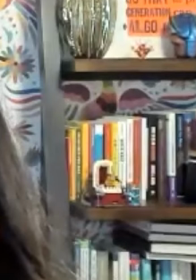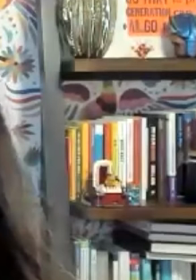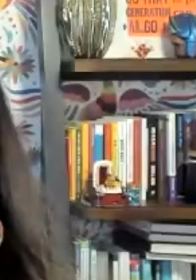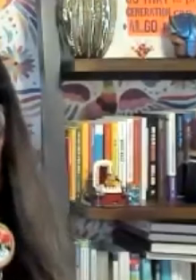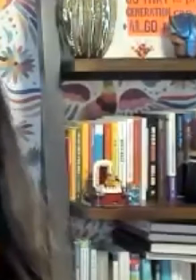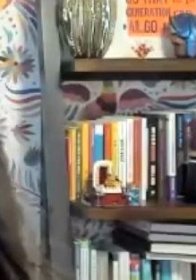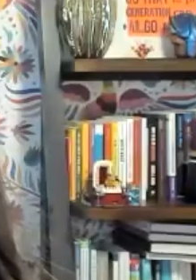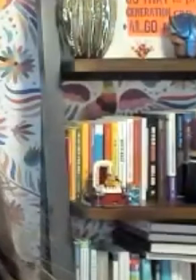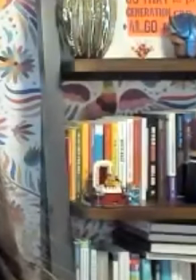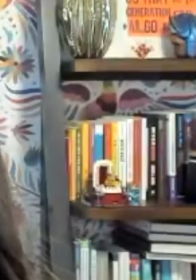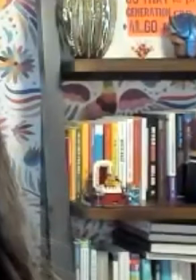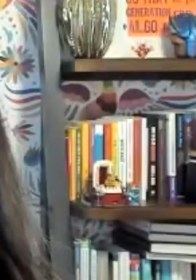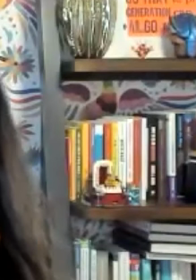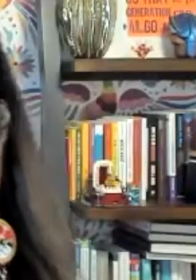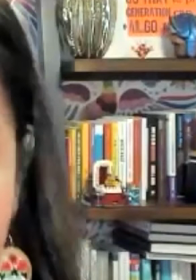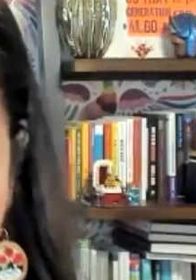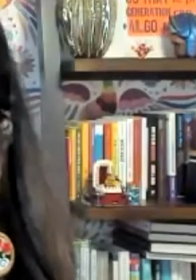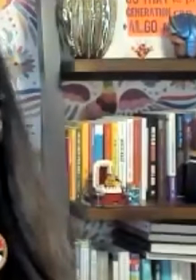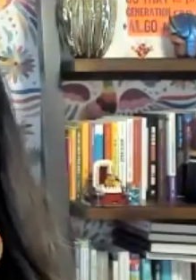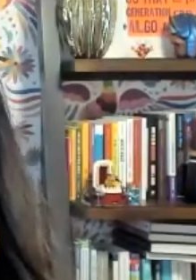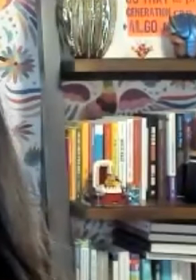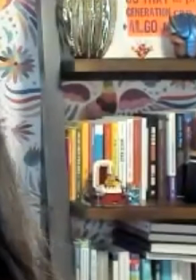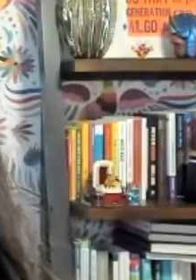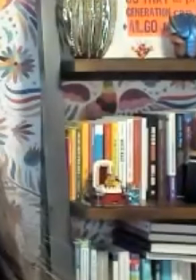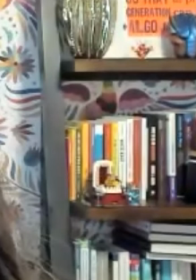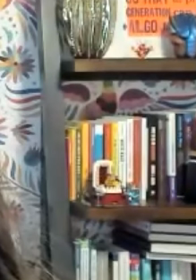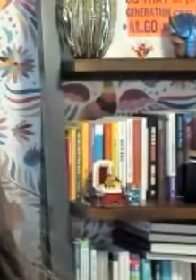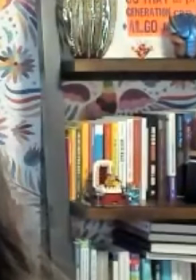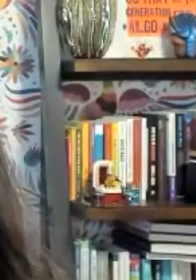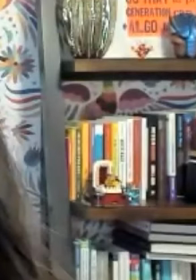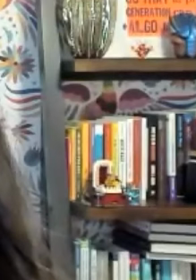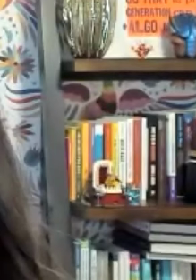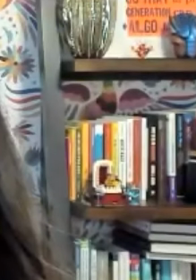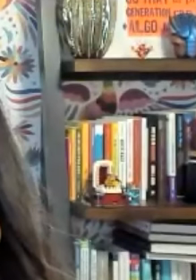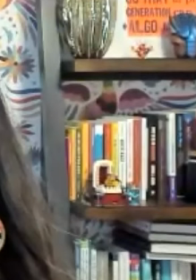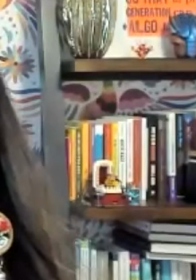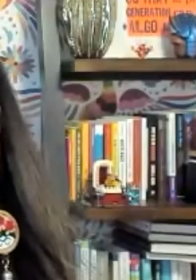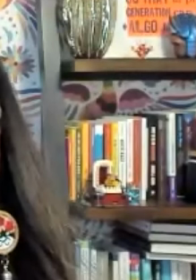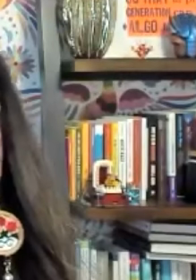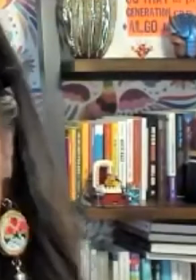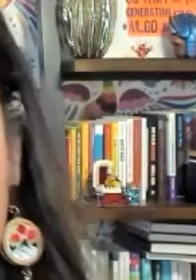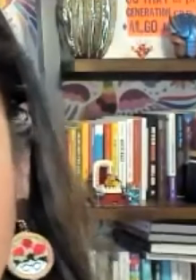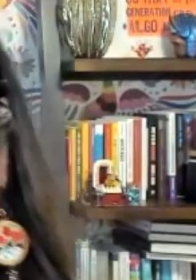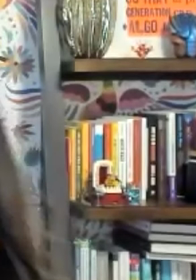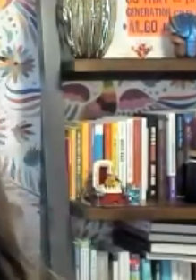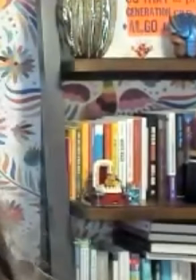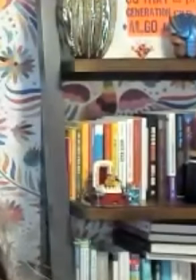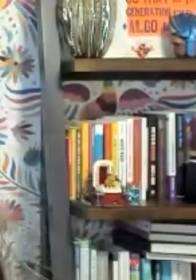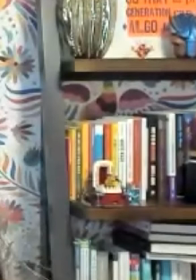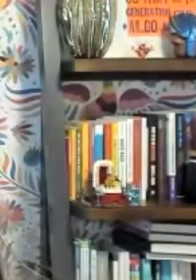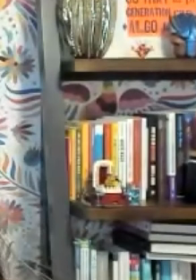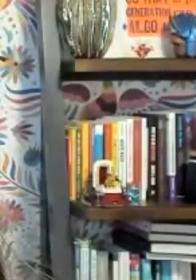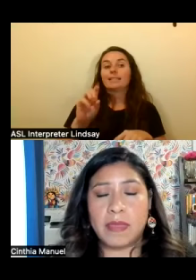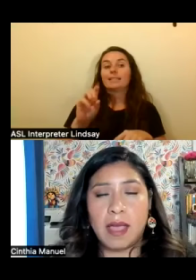community, won't invest in computers if they also don't have access to the internet. And that depends on, it could be demographics, it could